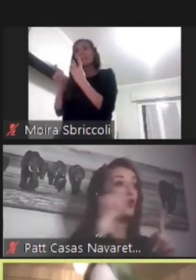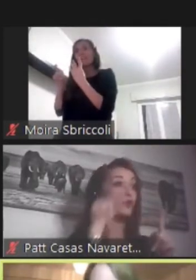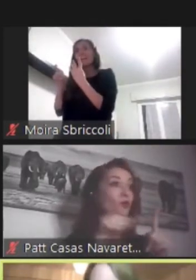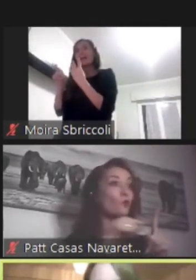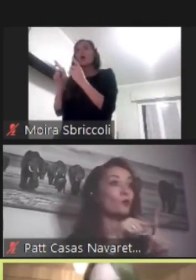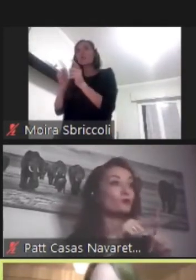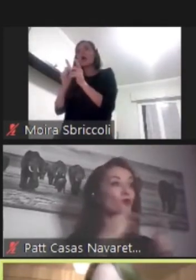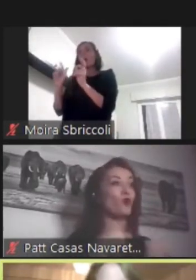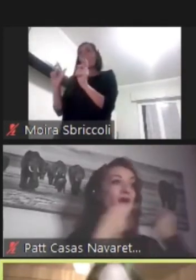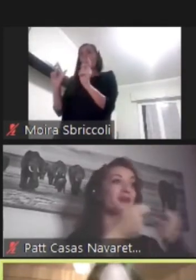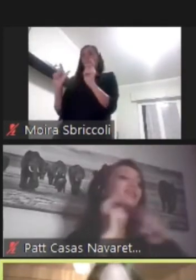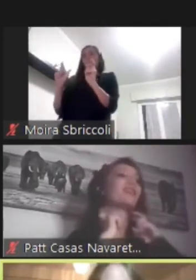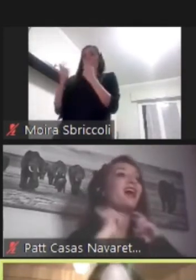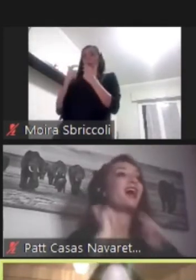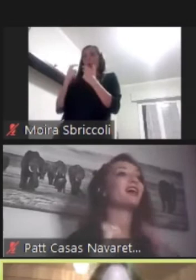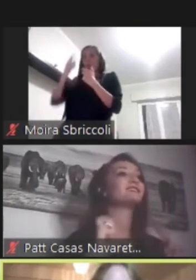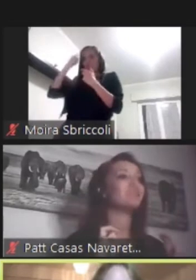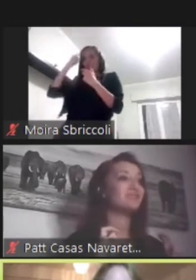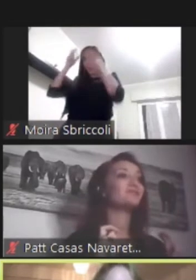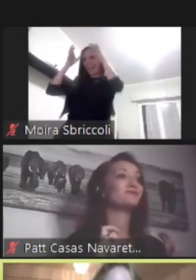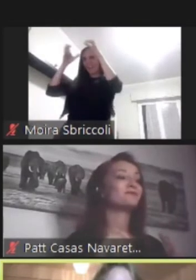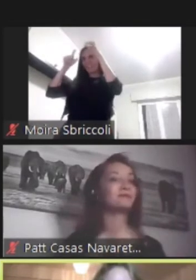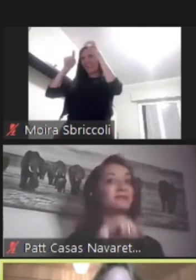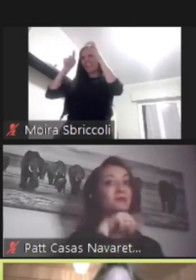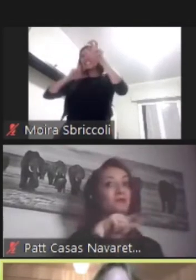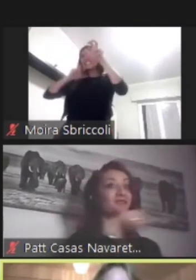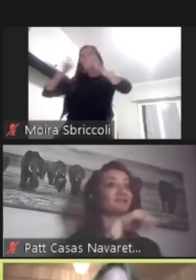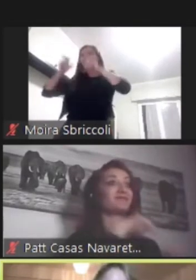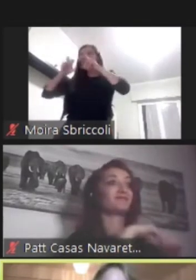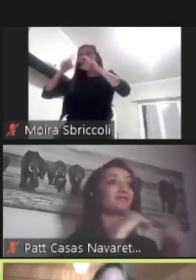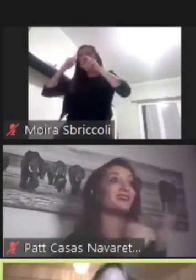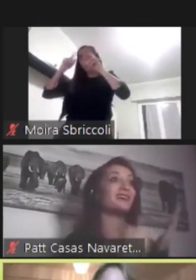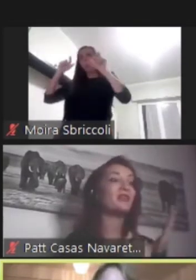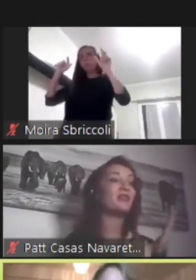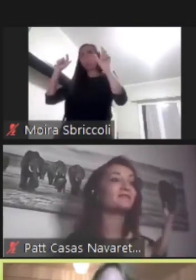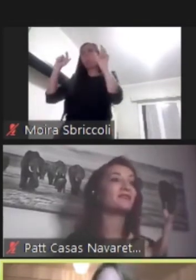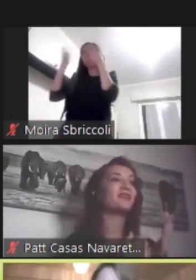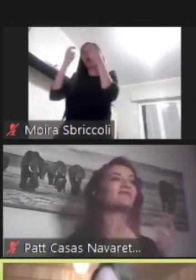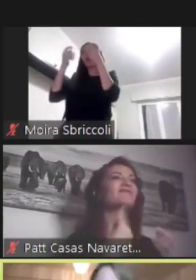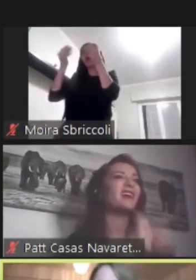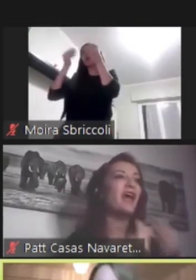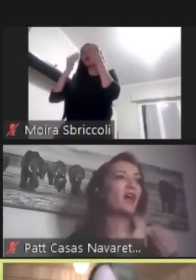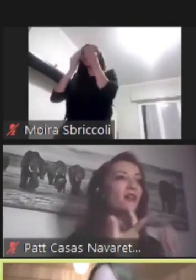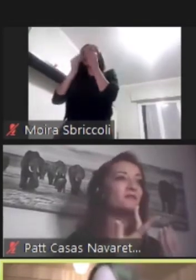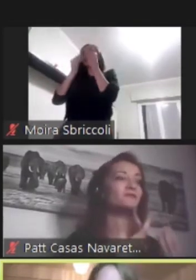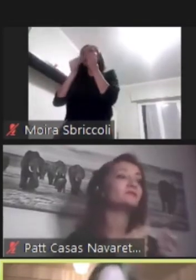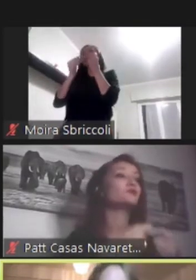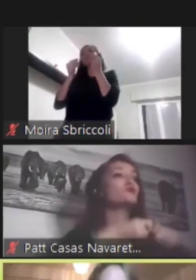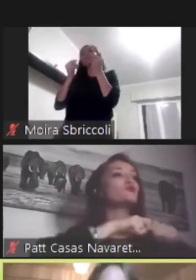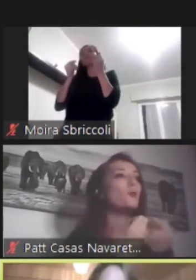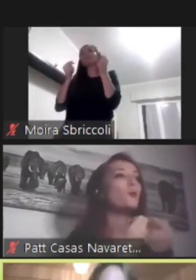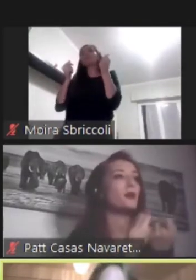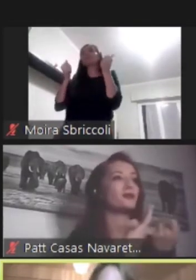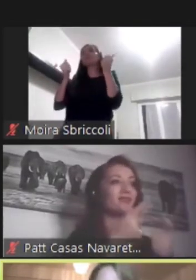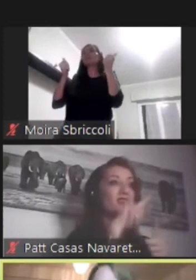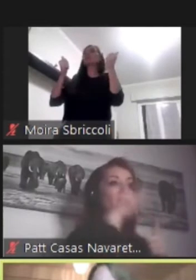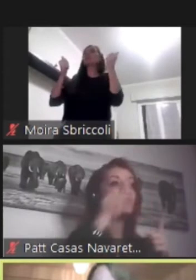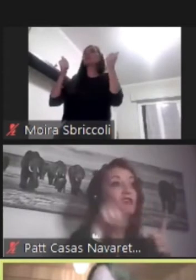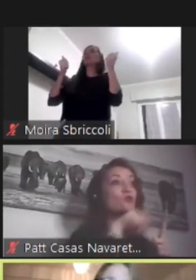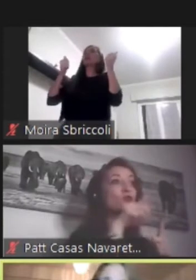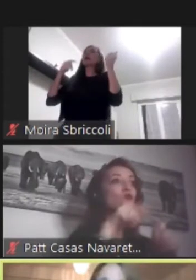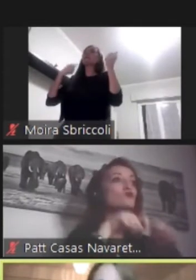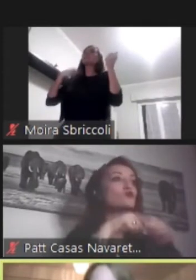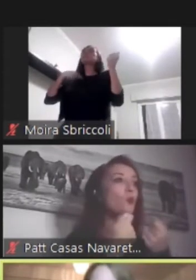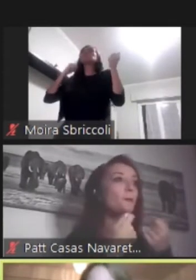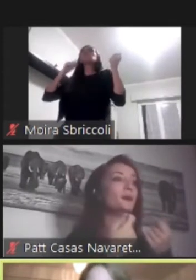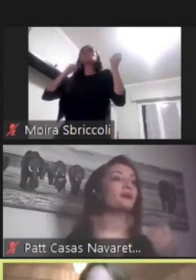good product to have if you're feeling stressed, that's for certain. So the ashwagandha